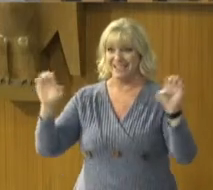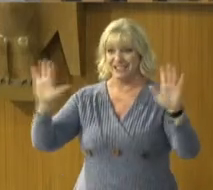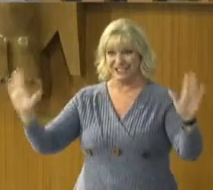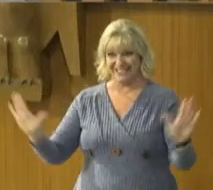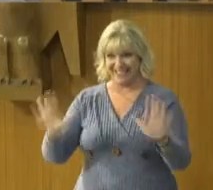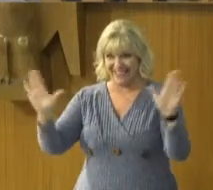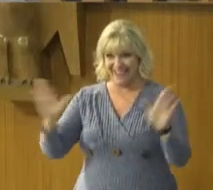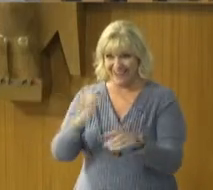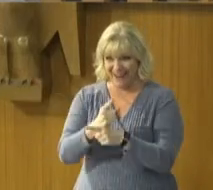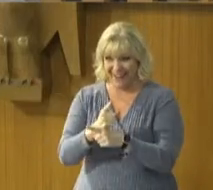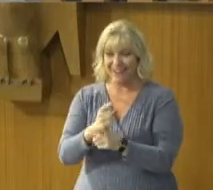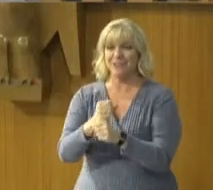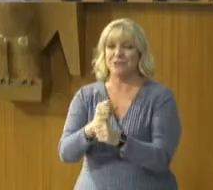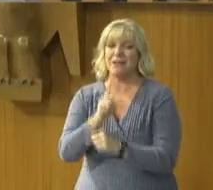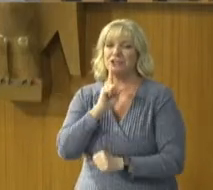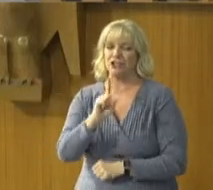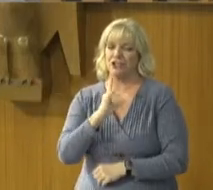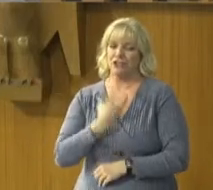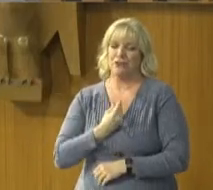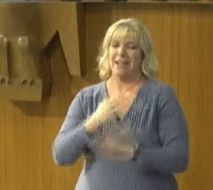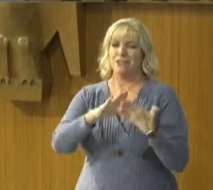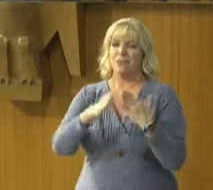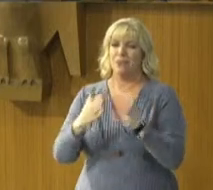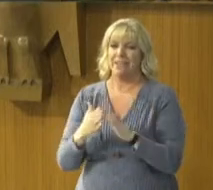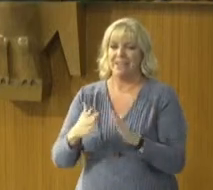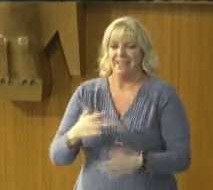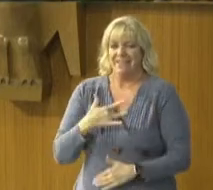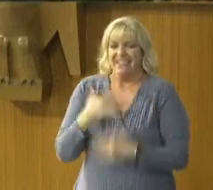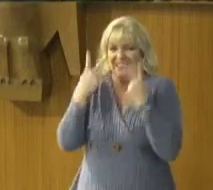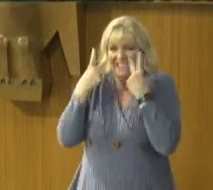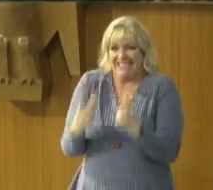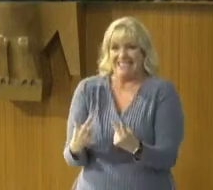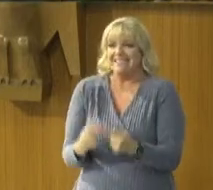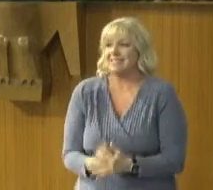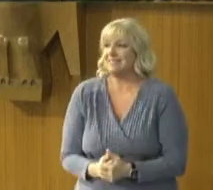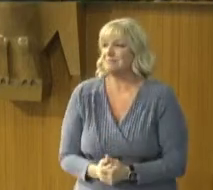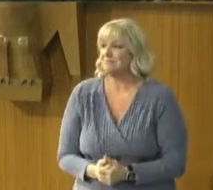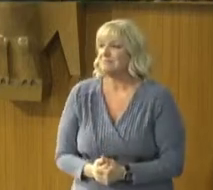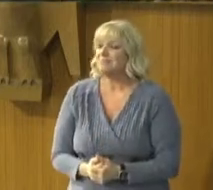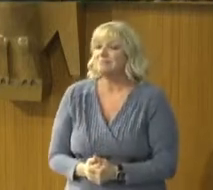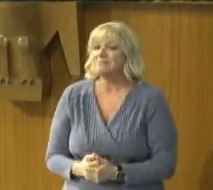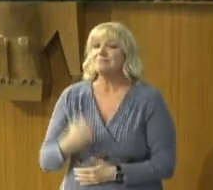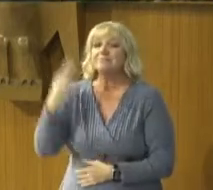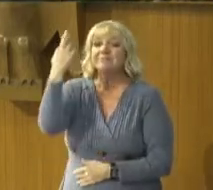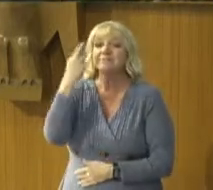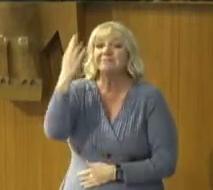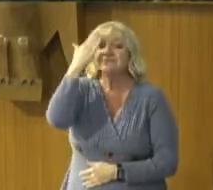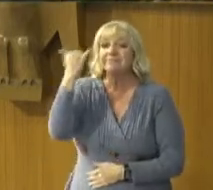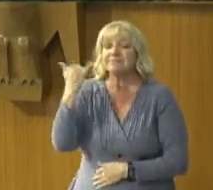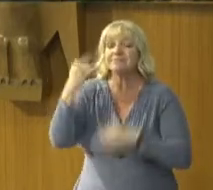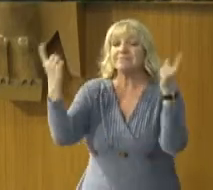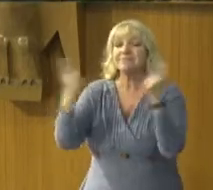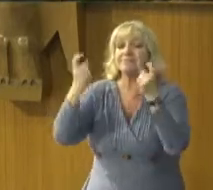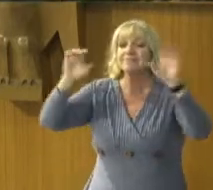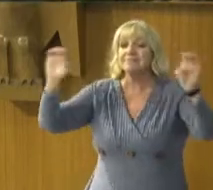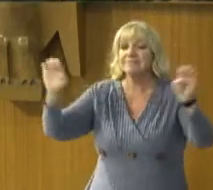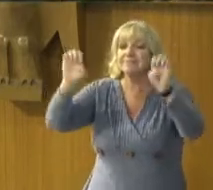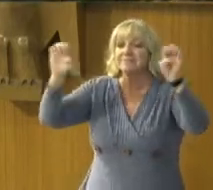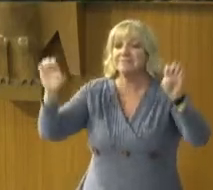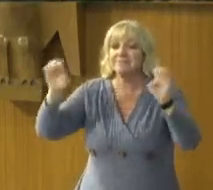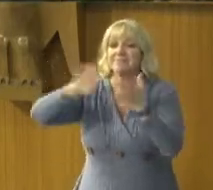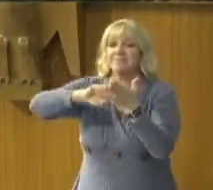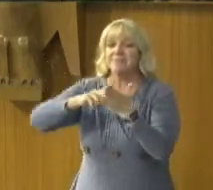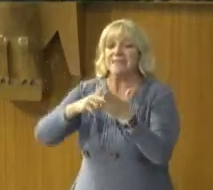the transgender community feels visible. And that is because the celebration of Easter is all about